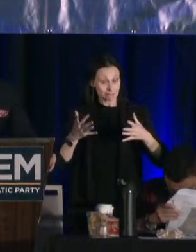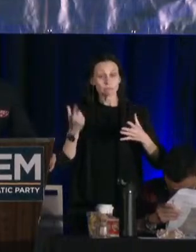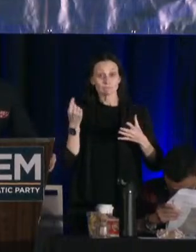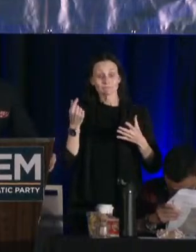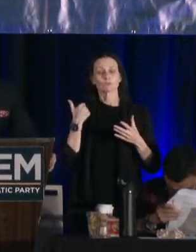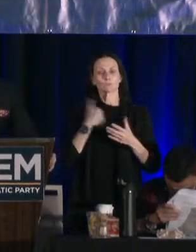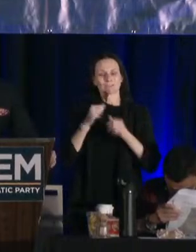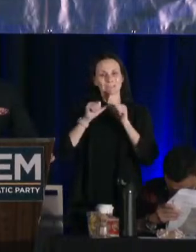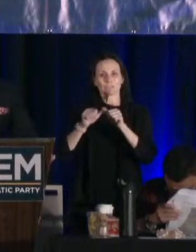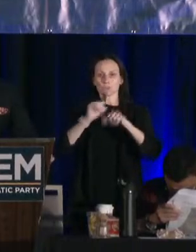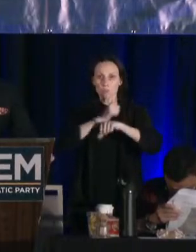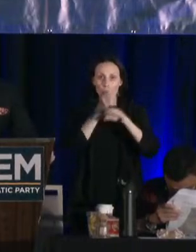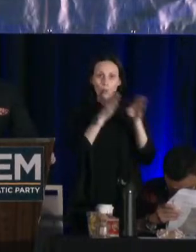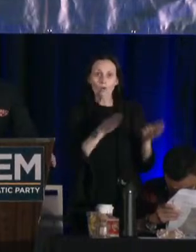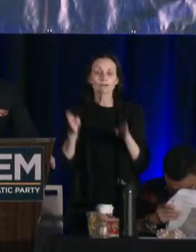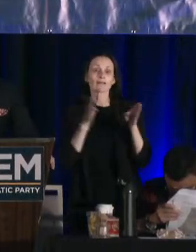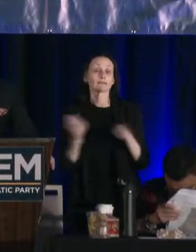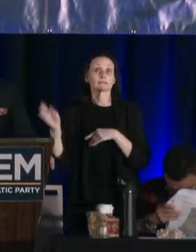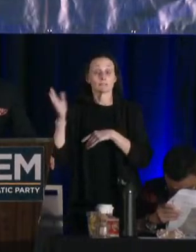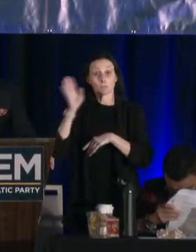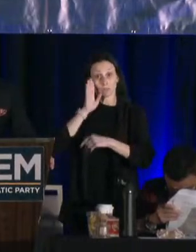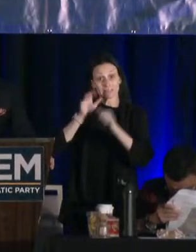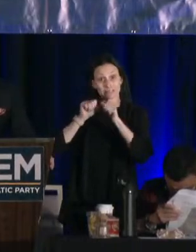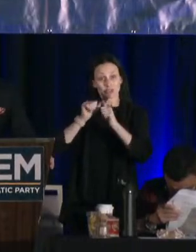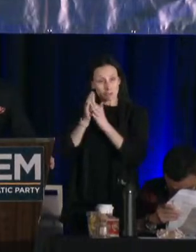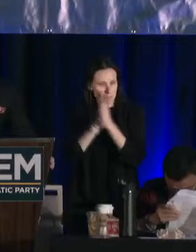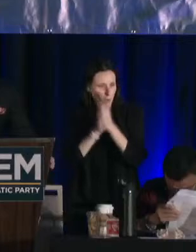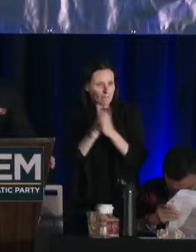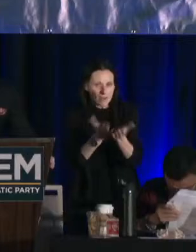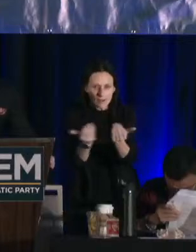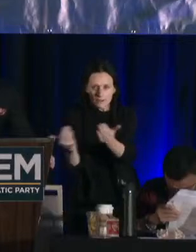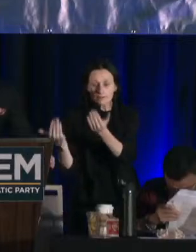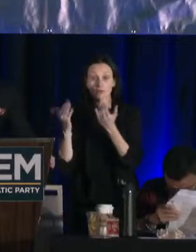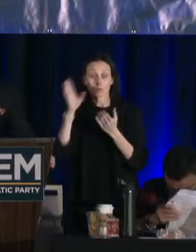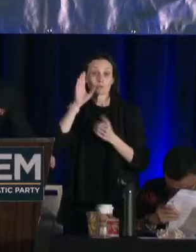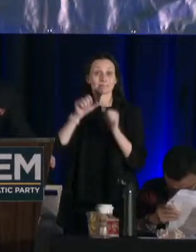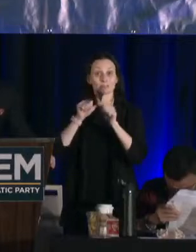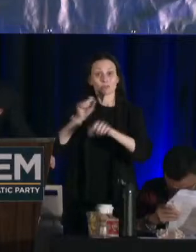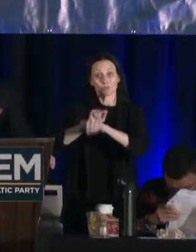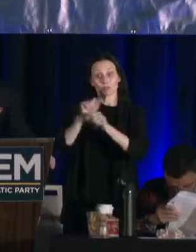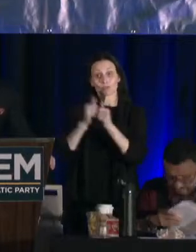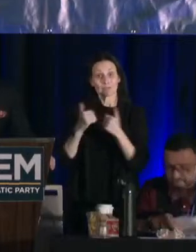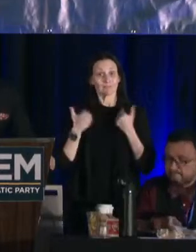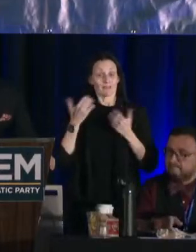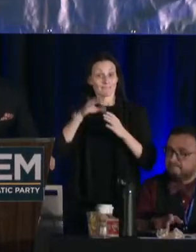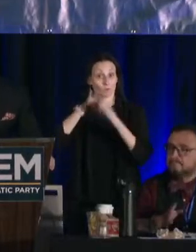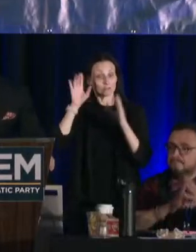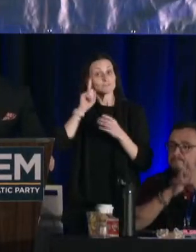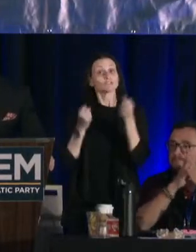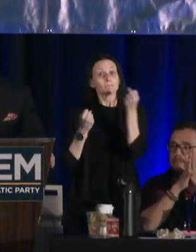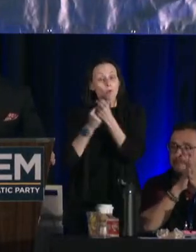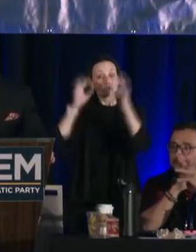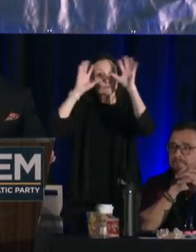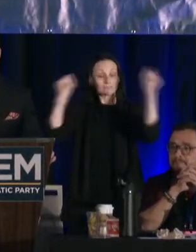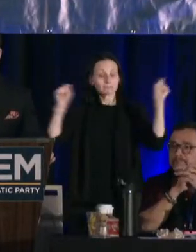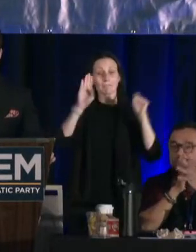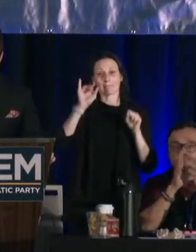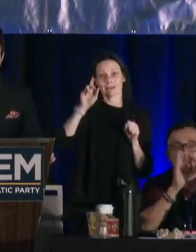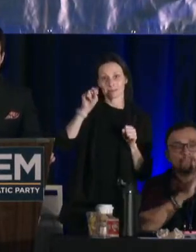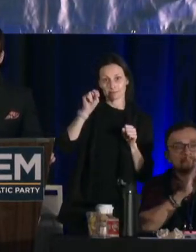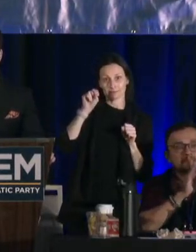We'll continue organizing. We'll continue motivating. We'll continue working with young voters to support President Joe Biden,